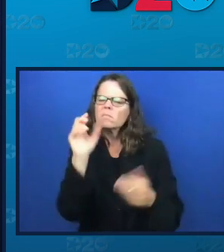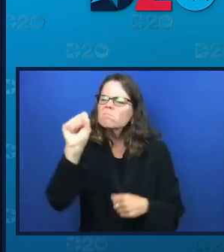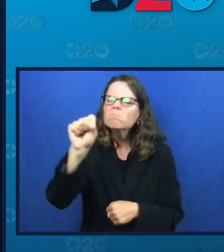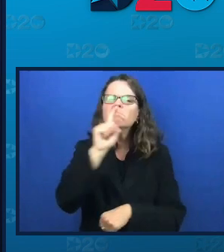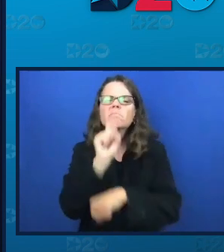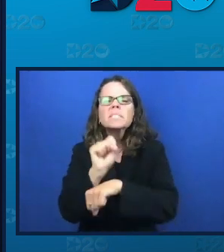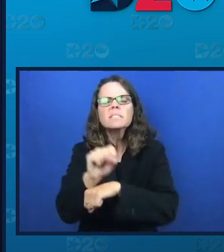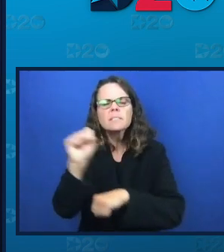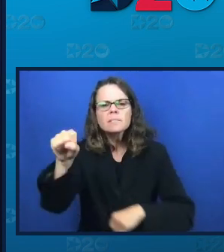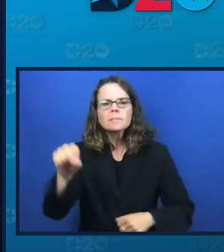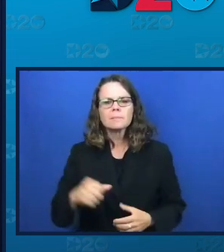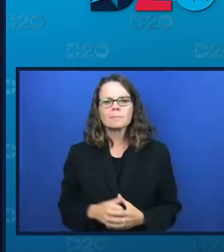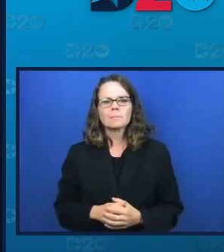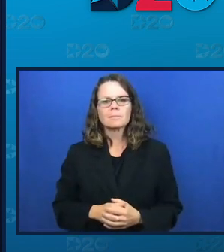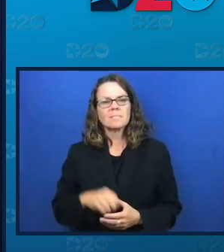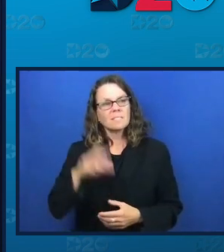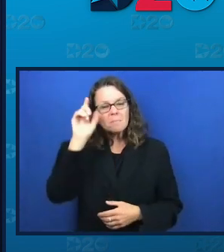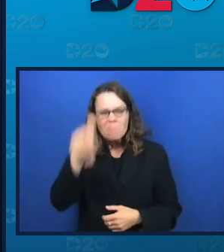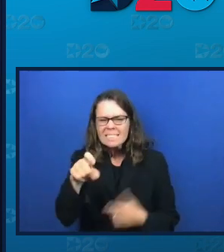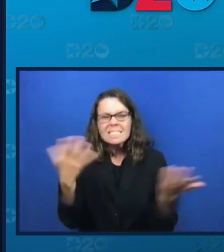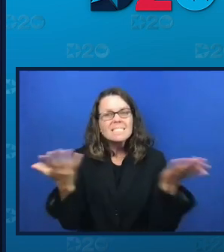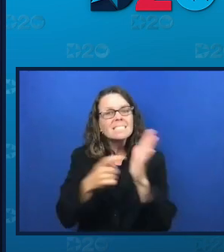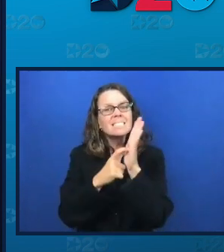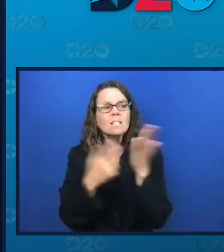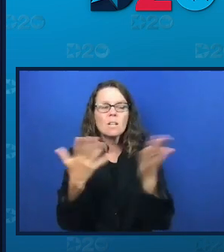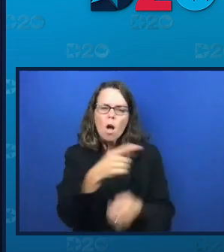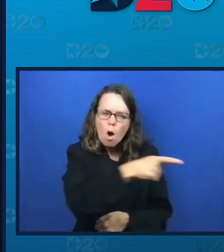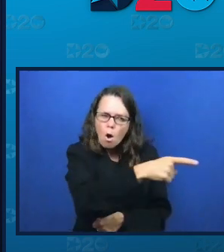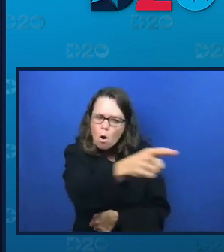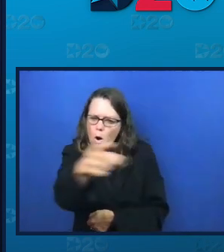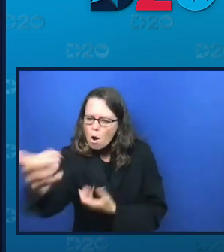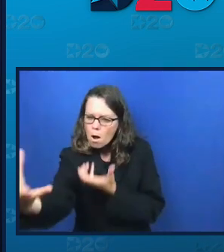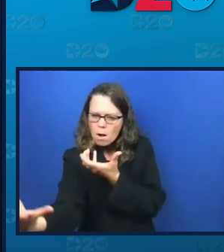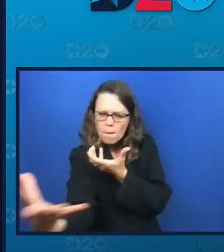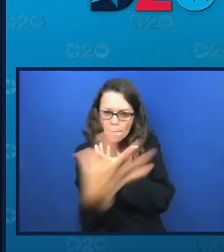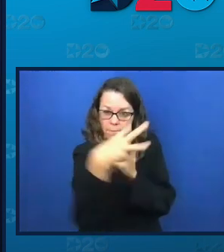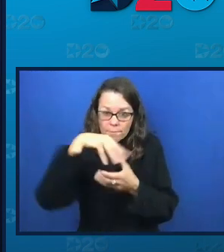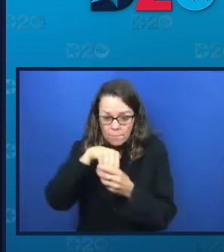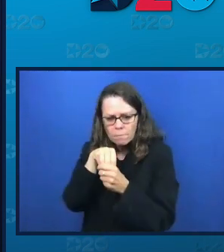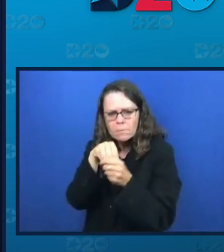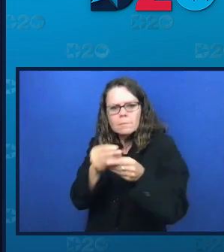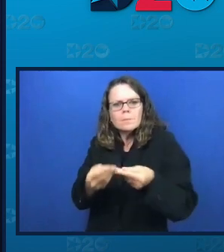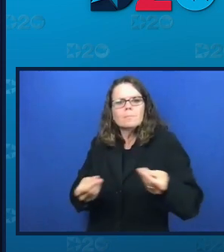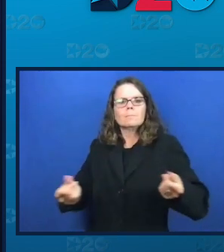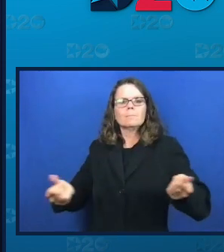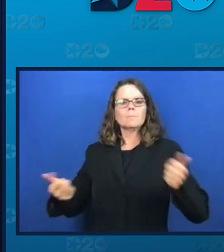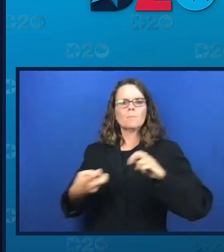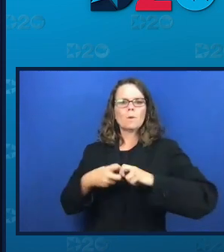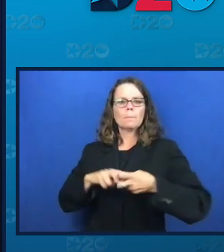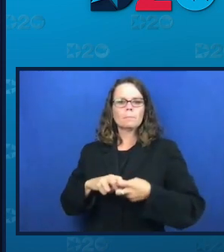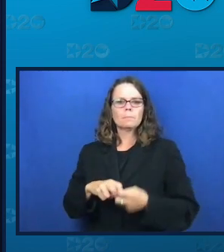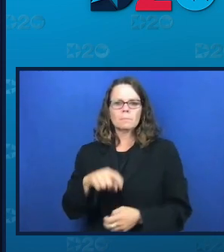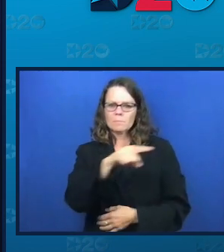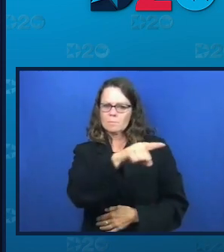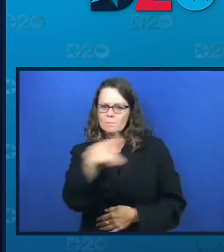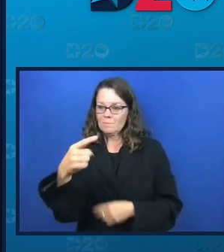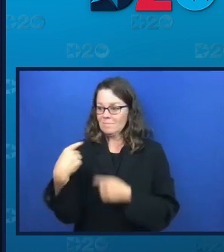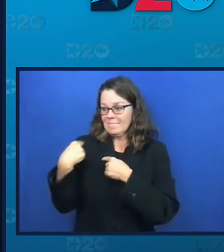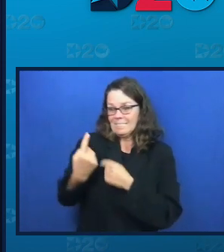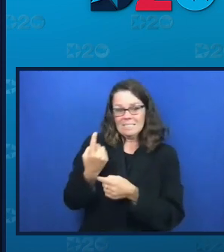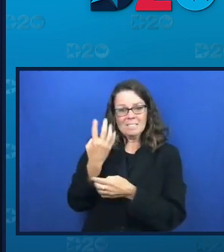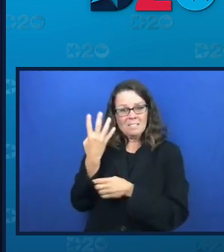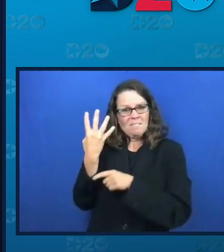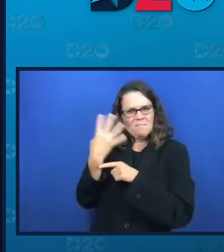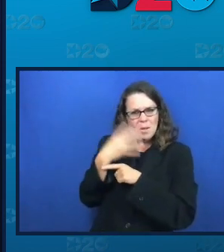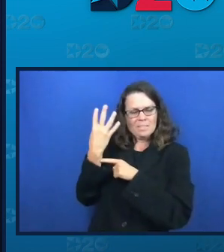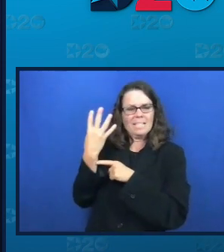facing. But if we've seen anything these last 4 days, it's that Americans are up to the task. So if you